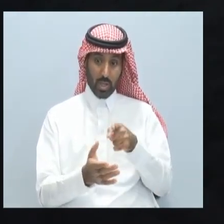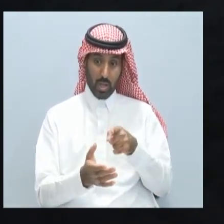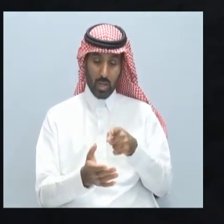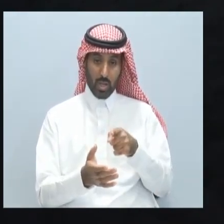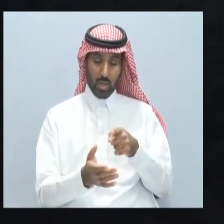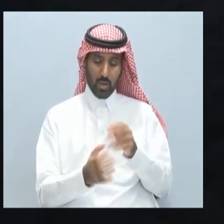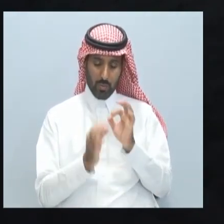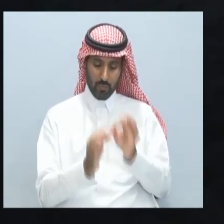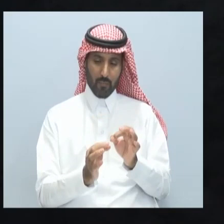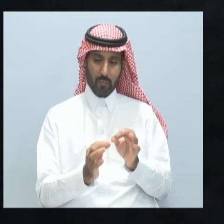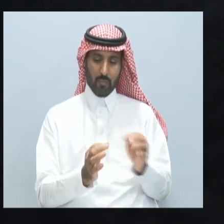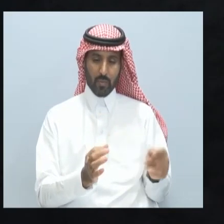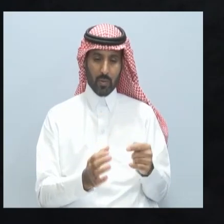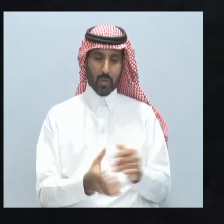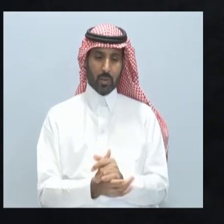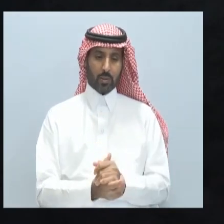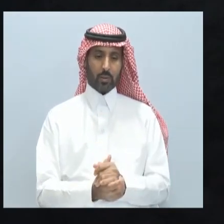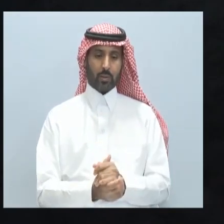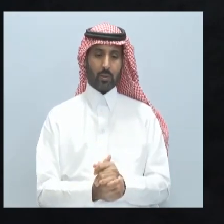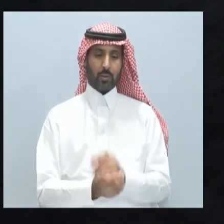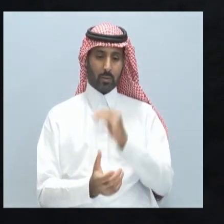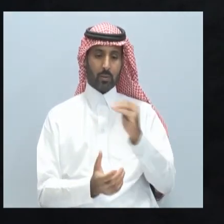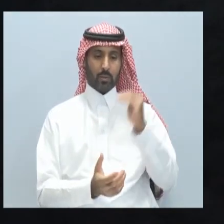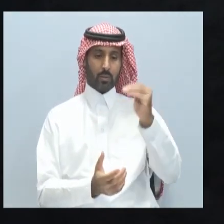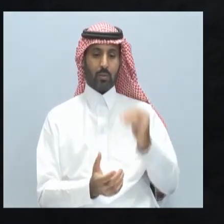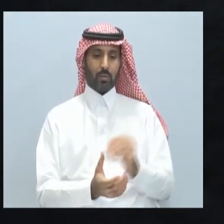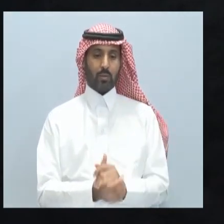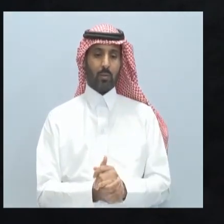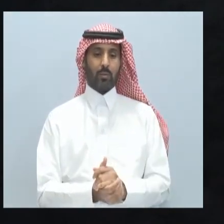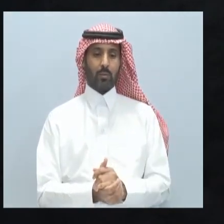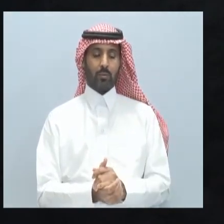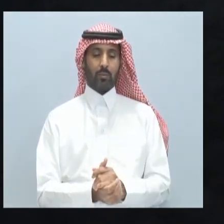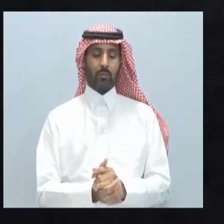the details or the phrases that are mentioned in the book or not?